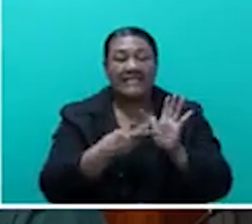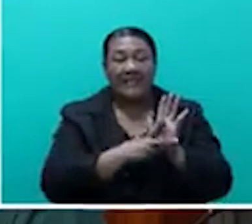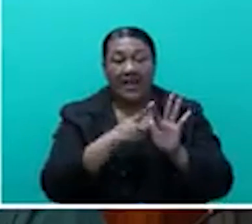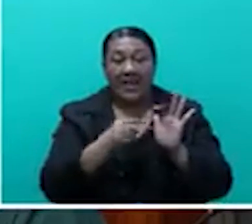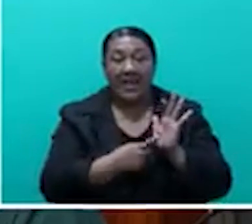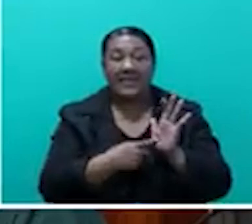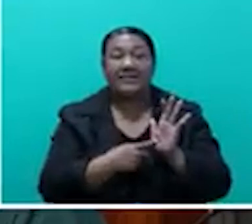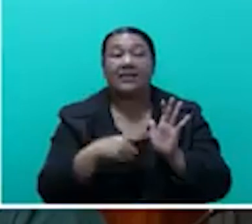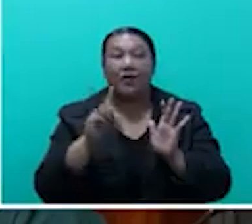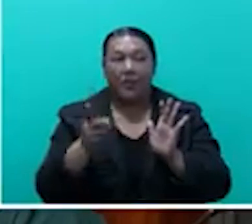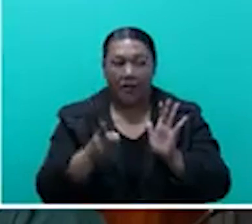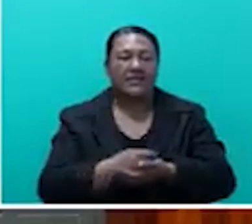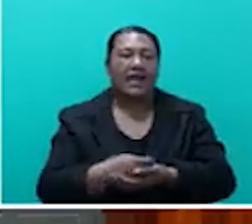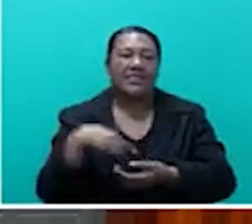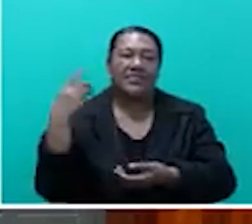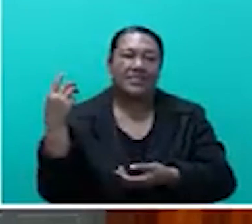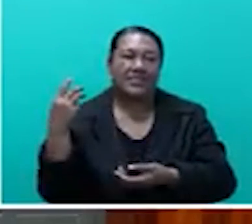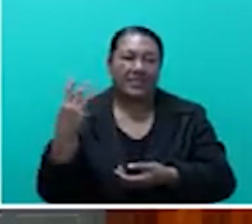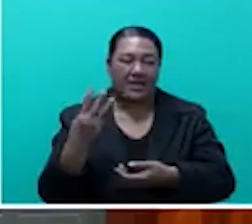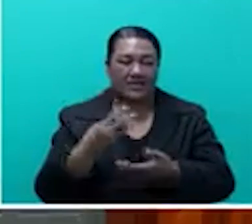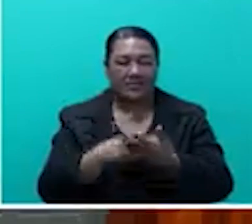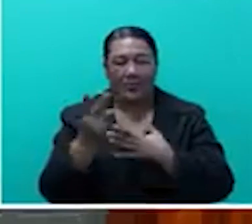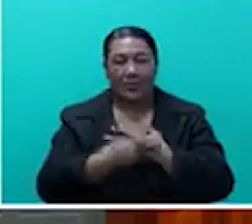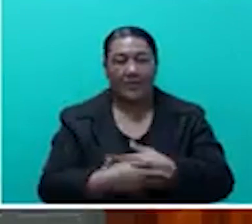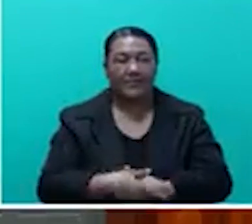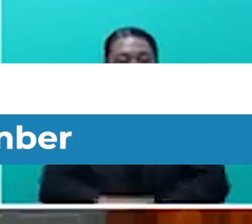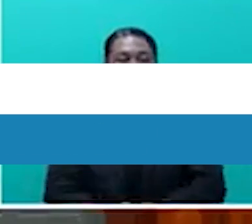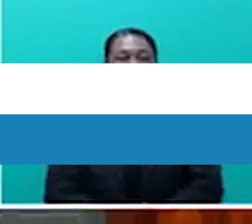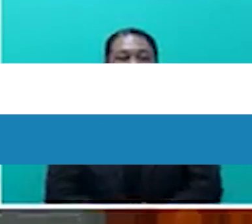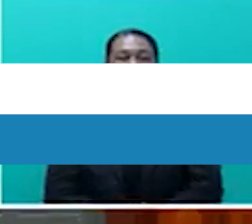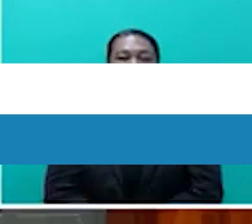be employer or industry-led. Mr. Speaker, sir,